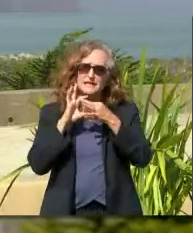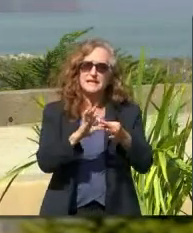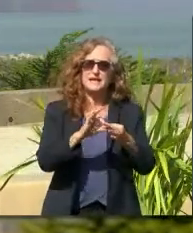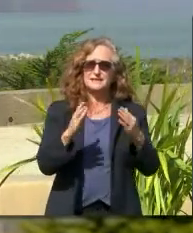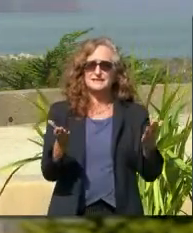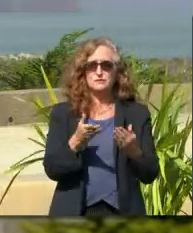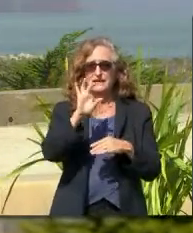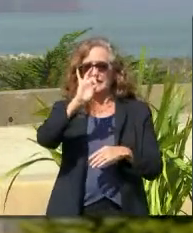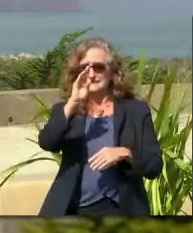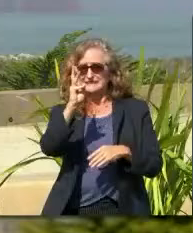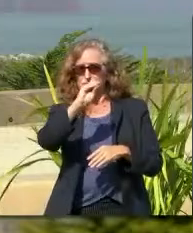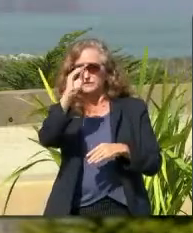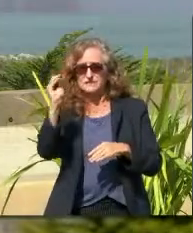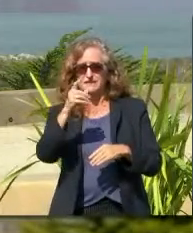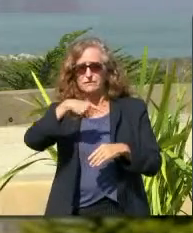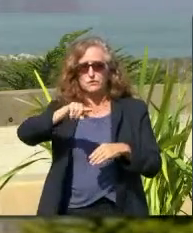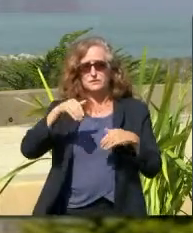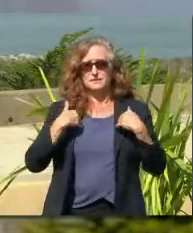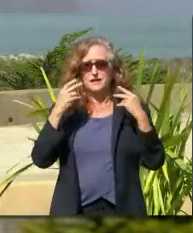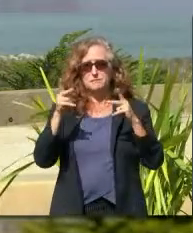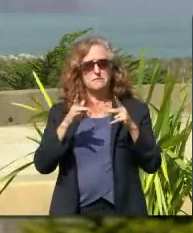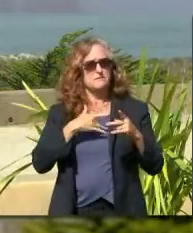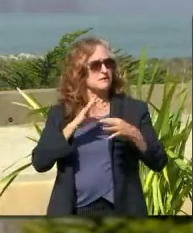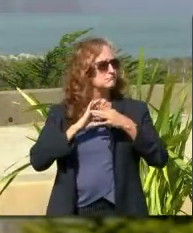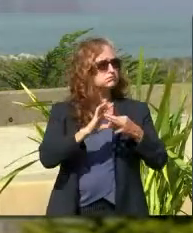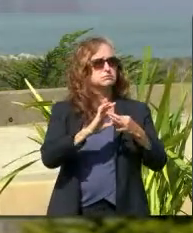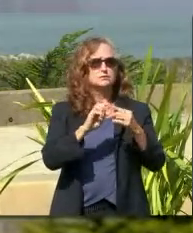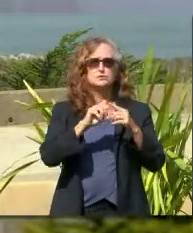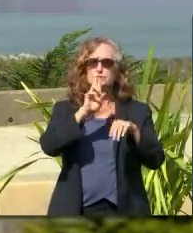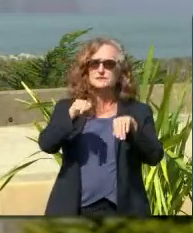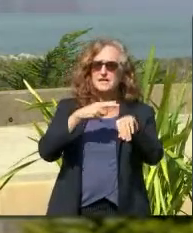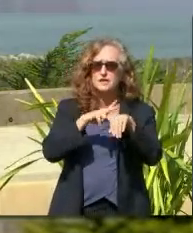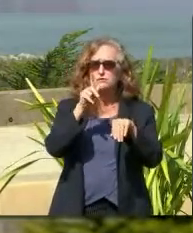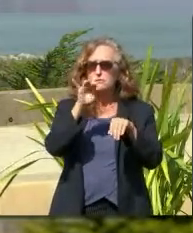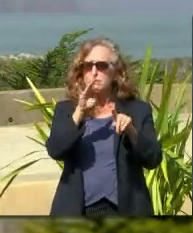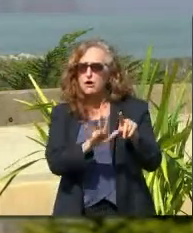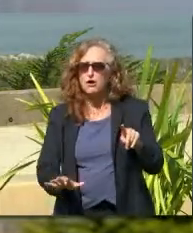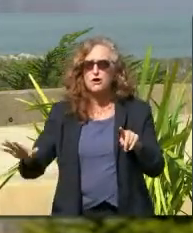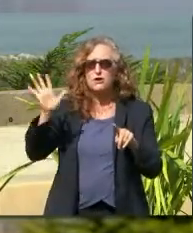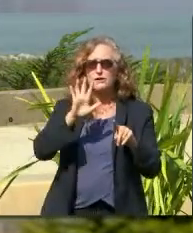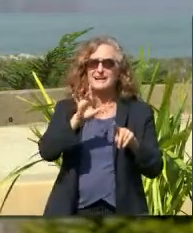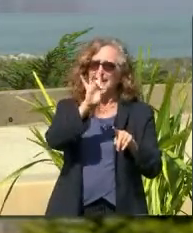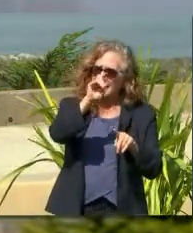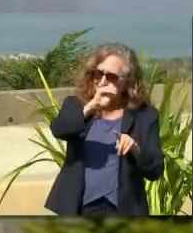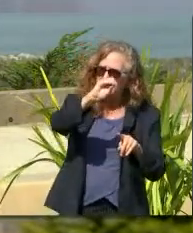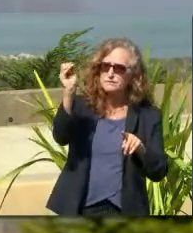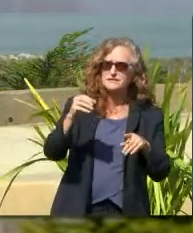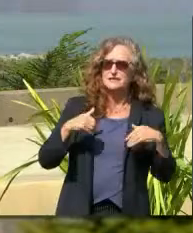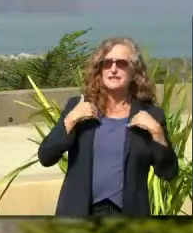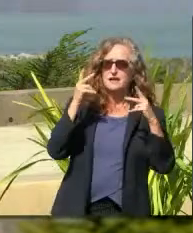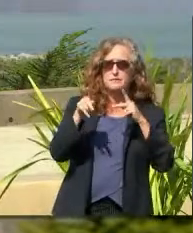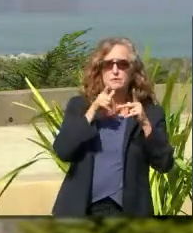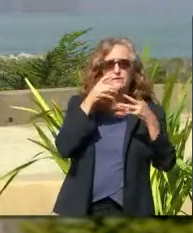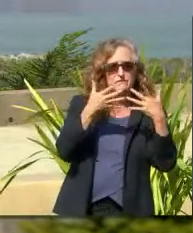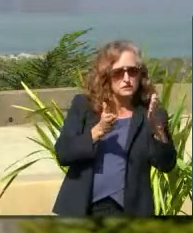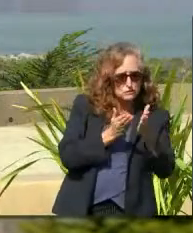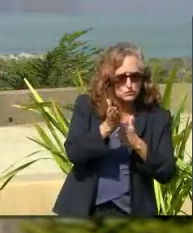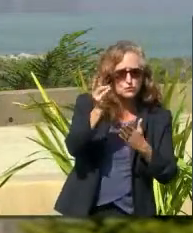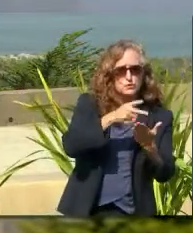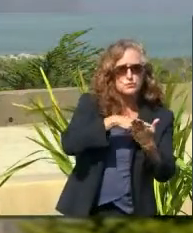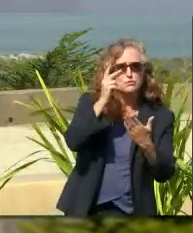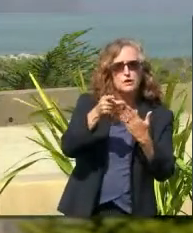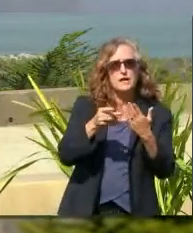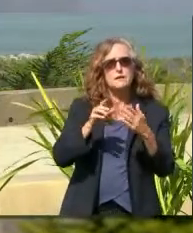of those young people say they will always be connected now to national parks. 80% of the young people who have gone through this program have taken